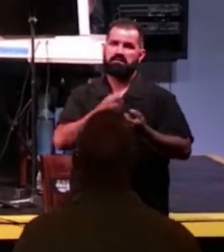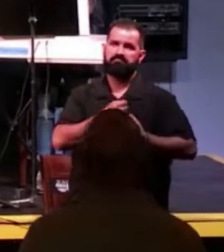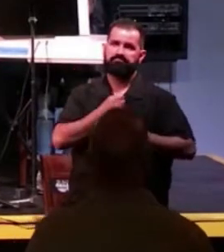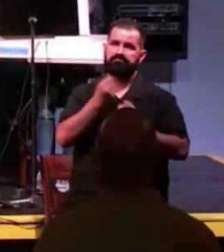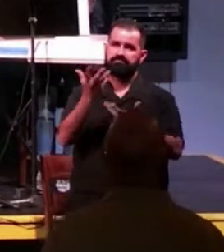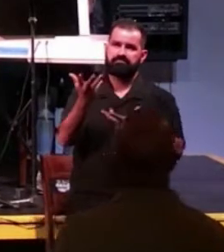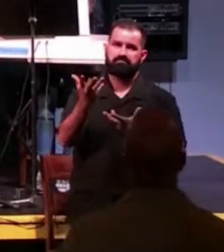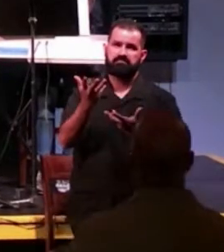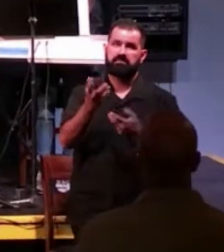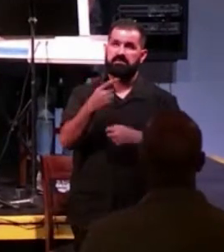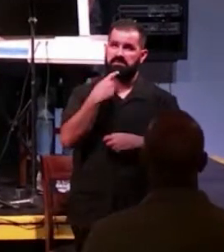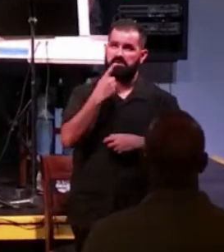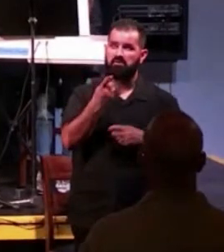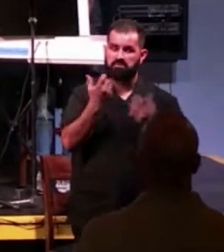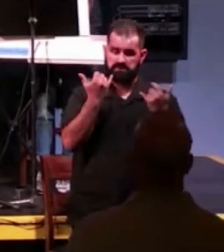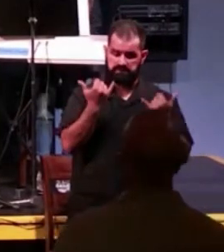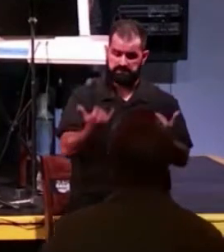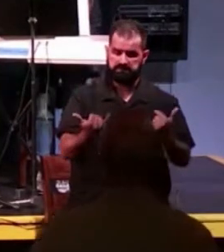This is the day